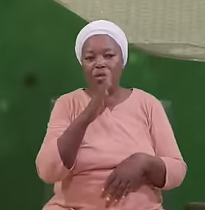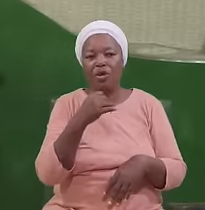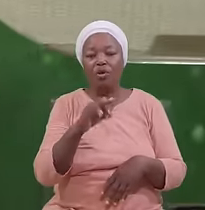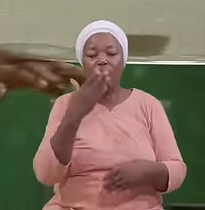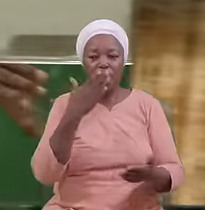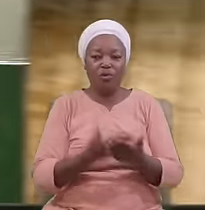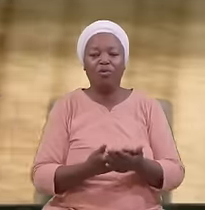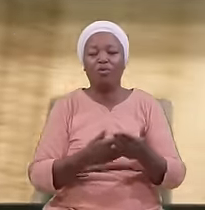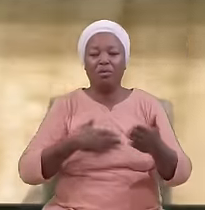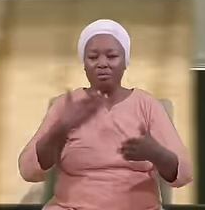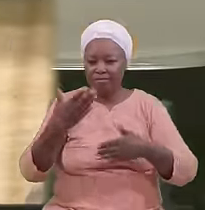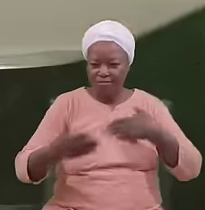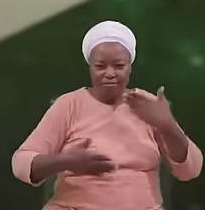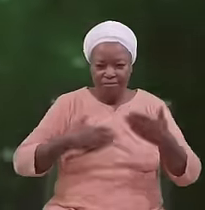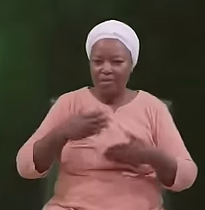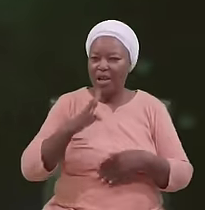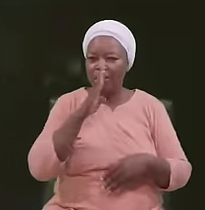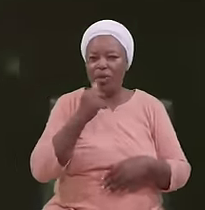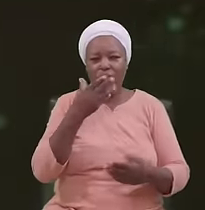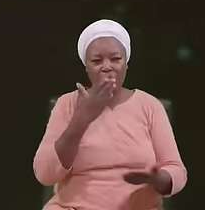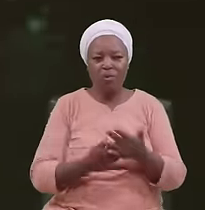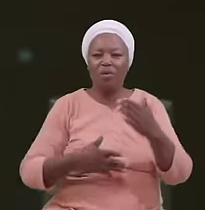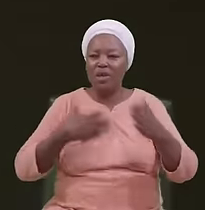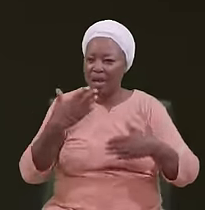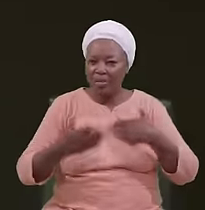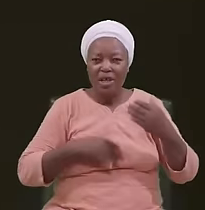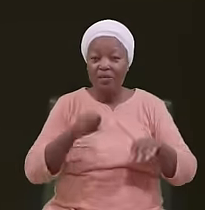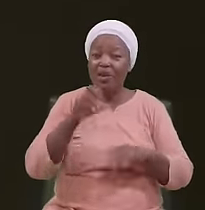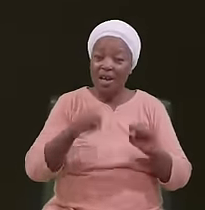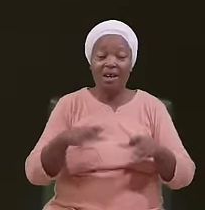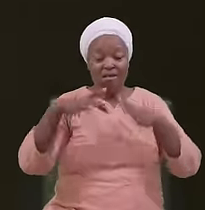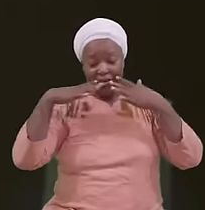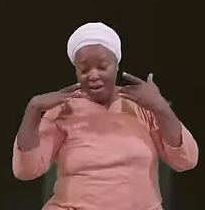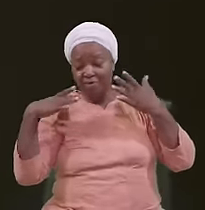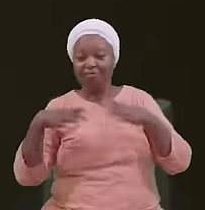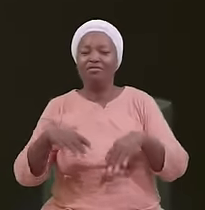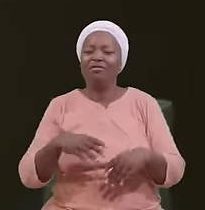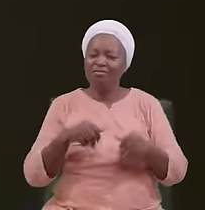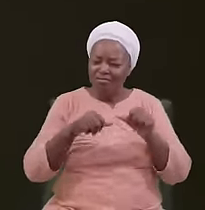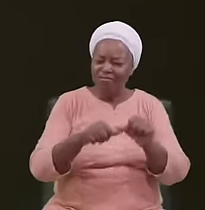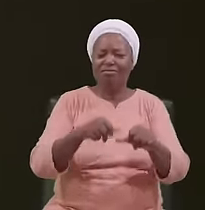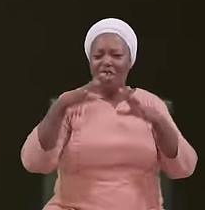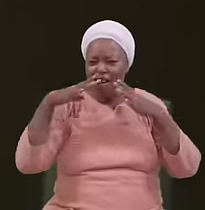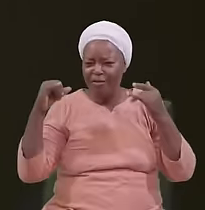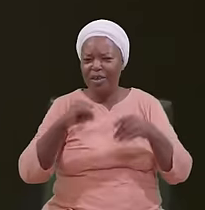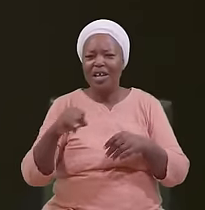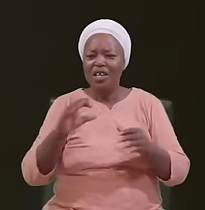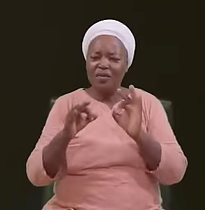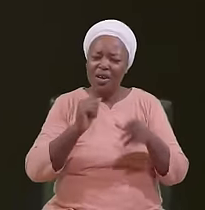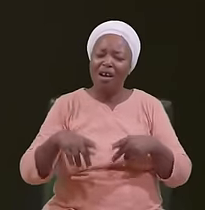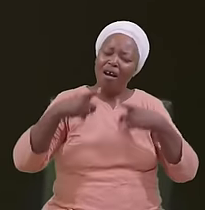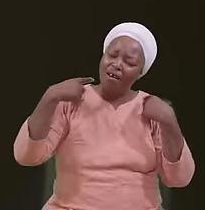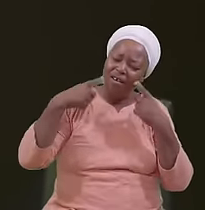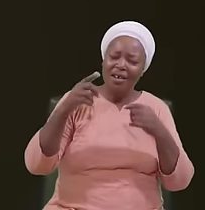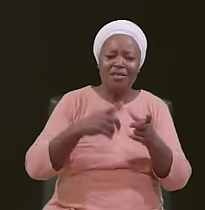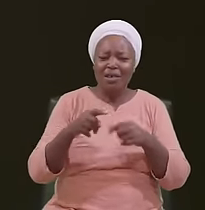can laugh, you'll laugh. Be of good cheer. If you can smile, you'll smile. Be of good cheer. If you know how to